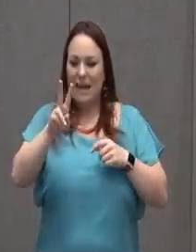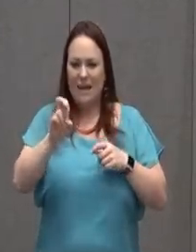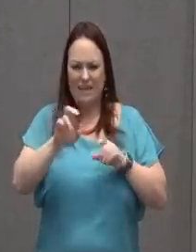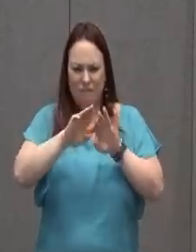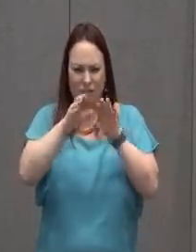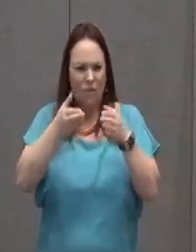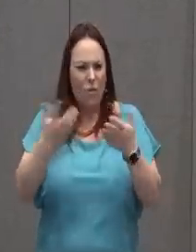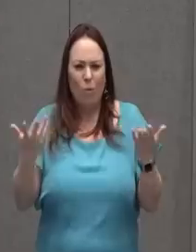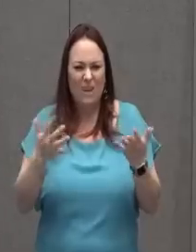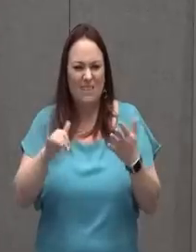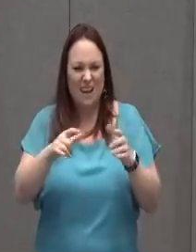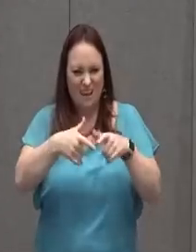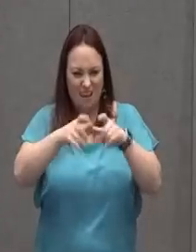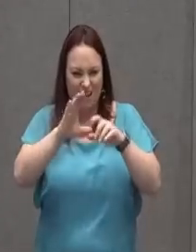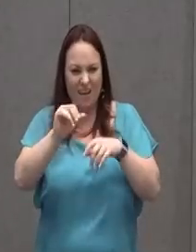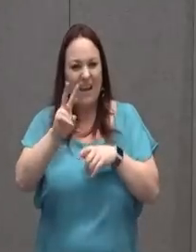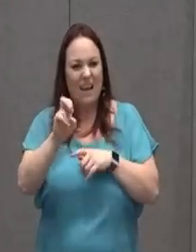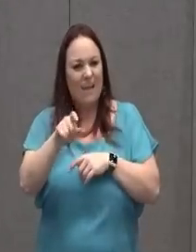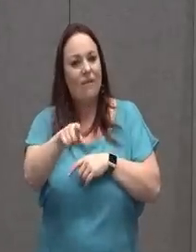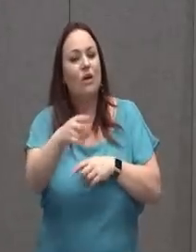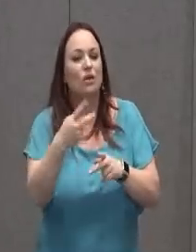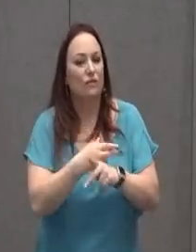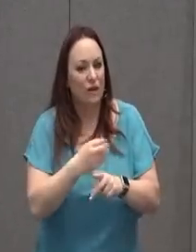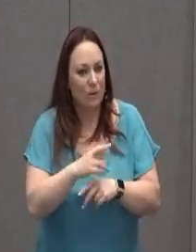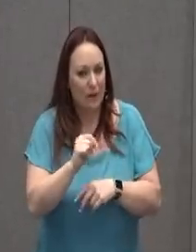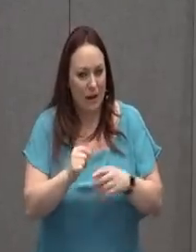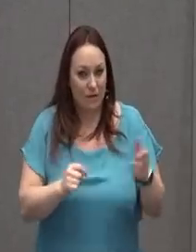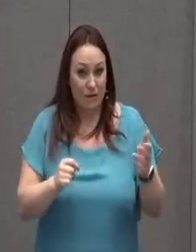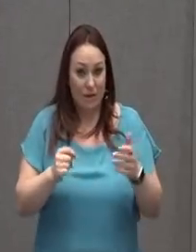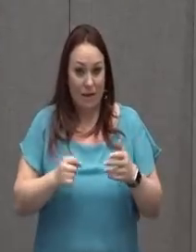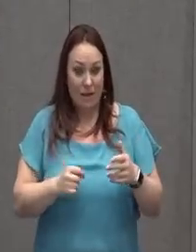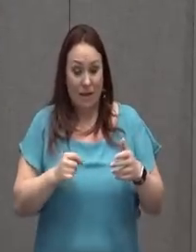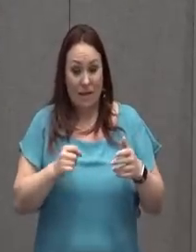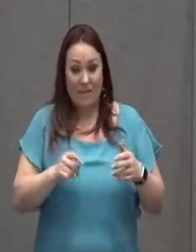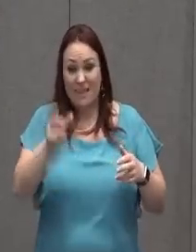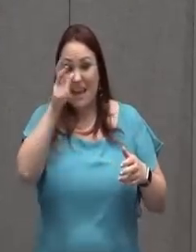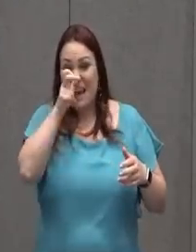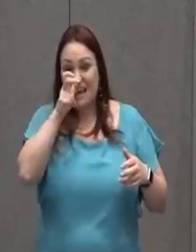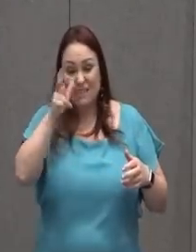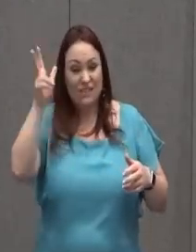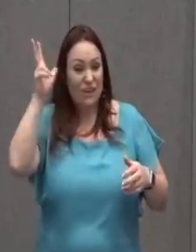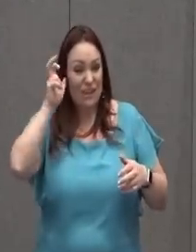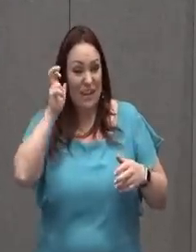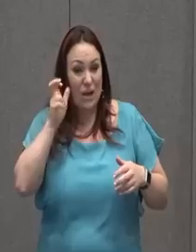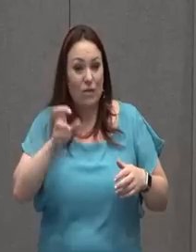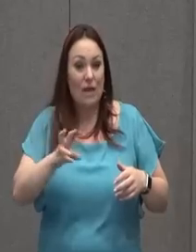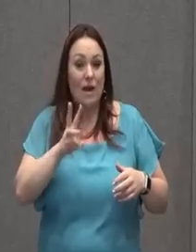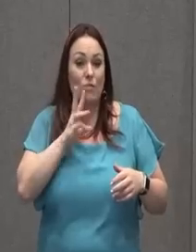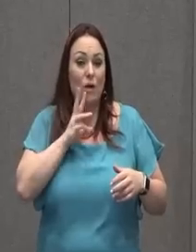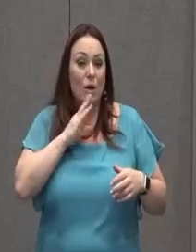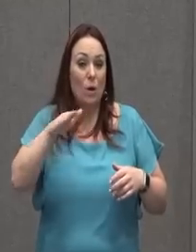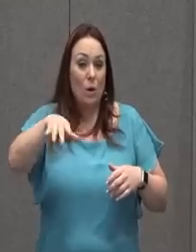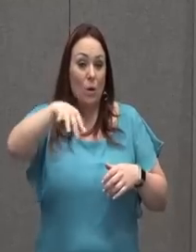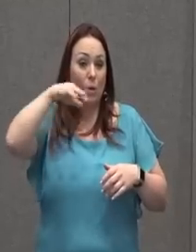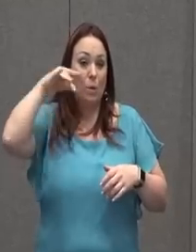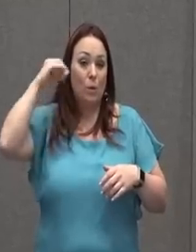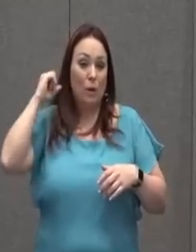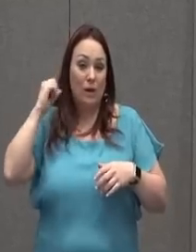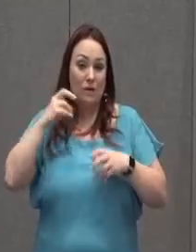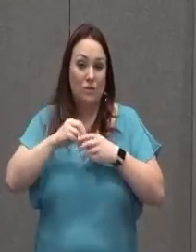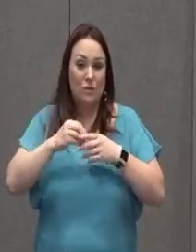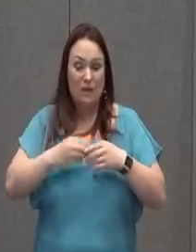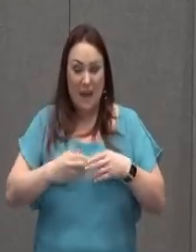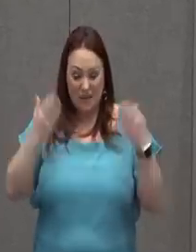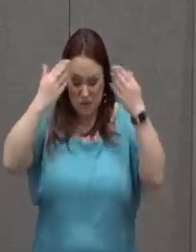Huh. We'll let you figure it out there. The ants could hear the rushing water and felt themselves pulled toward the pitch